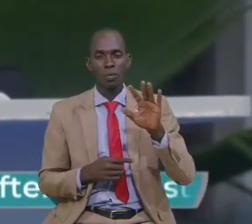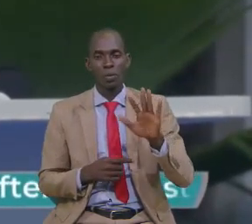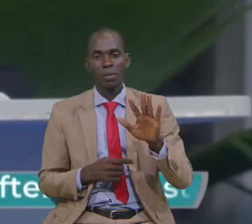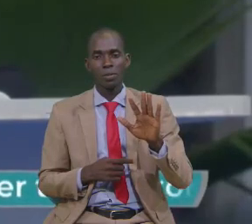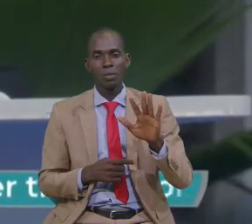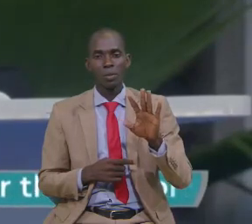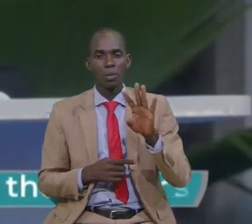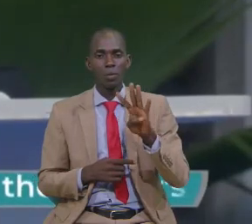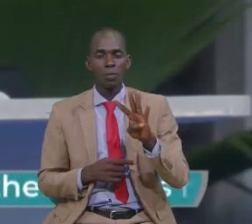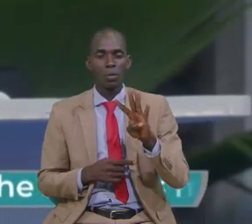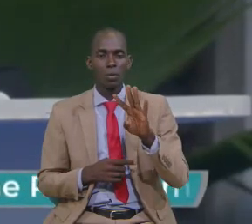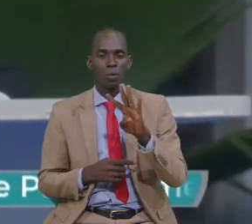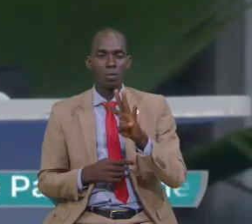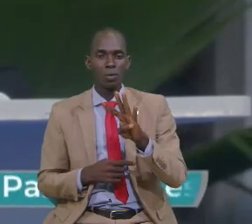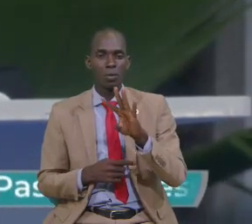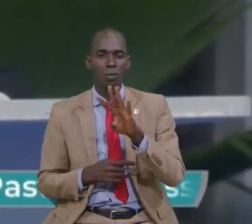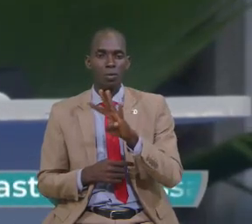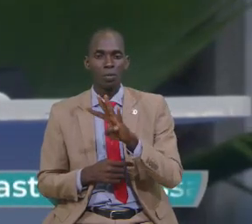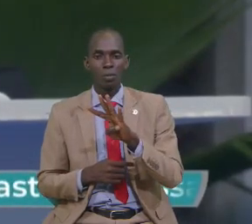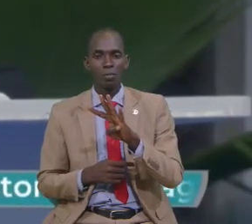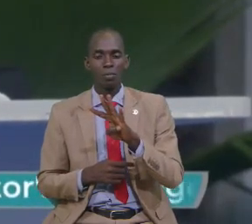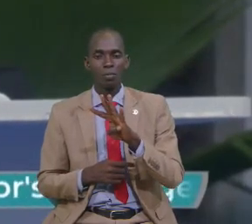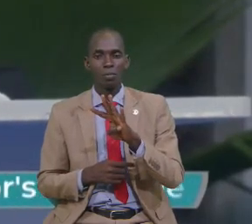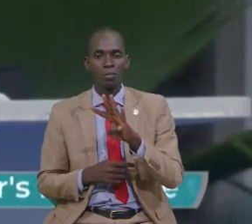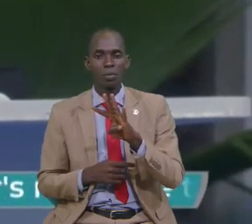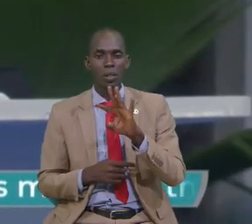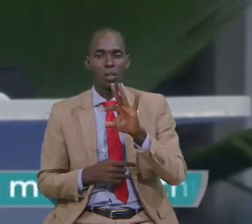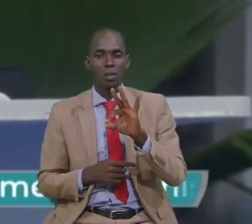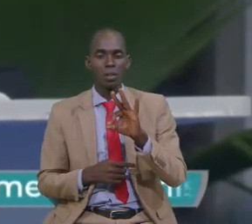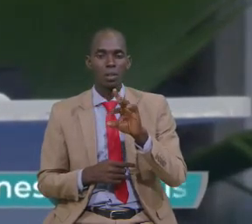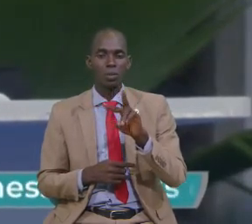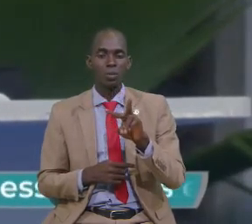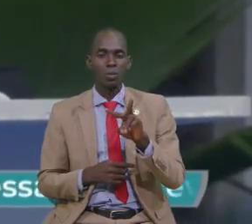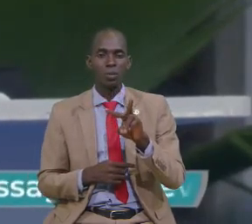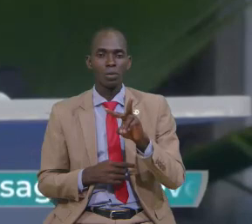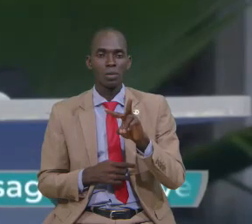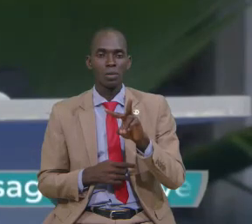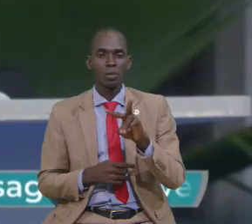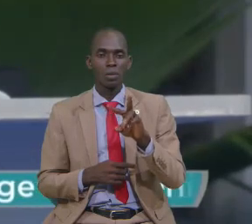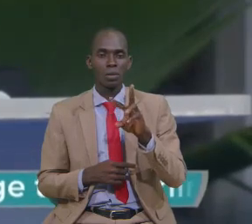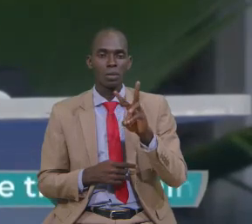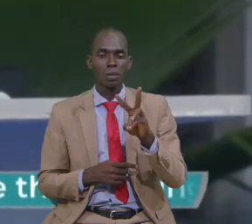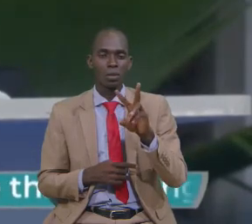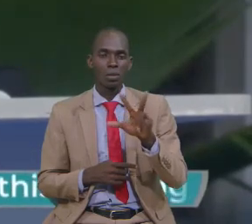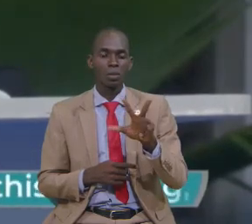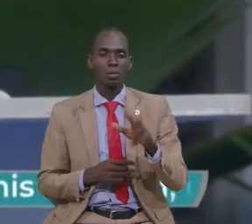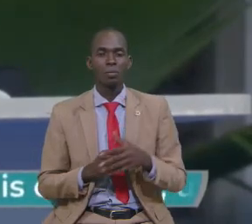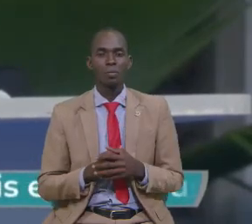four four four four Knight to CS3